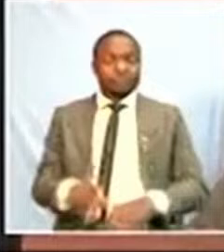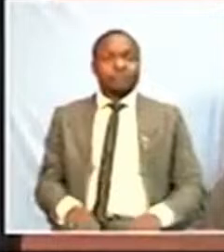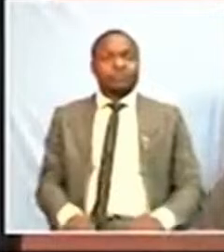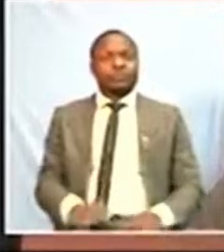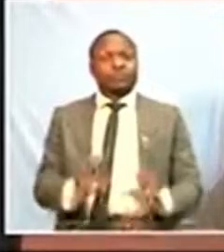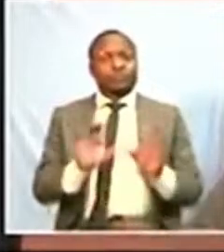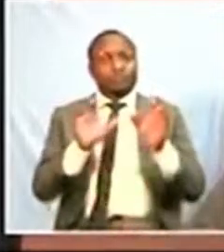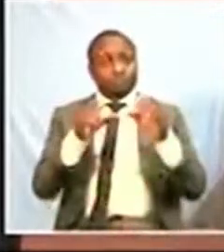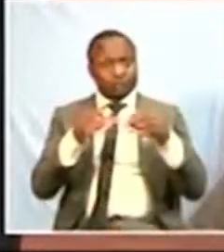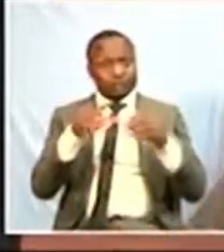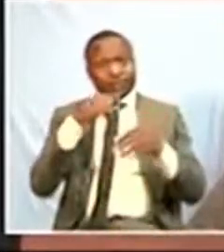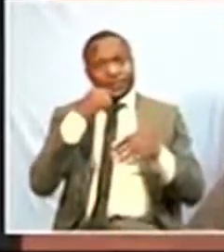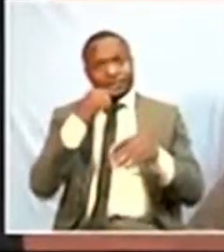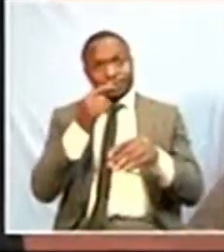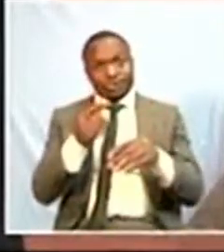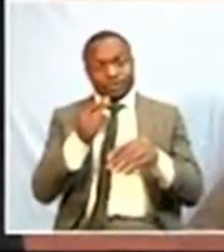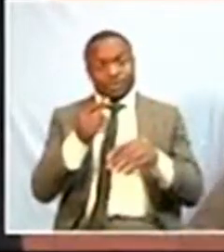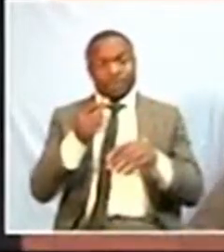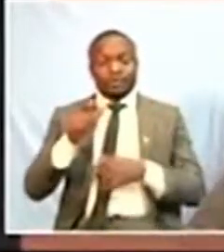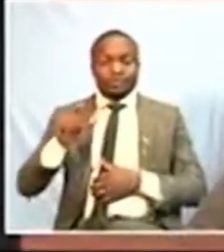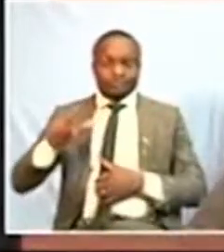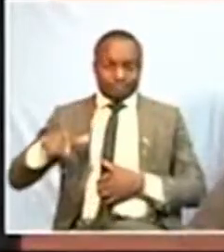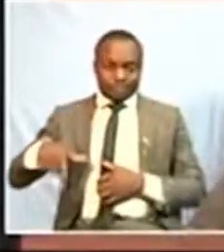the council is confirming that it was delayed.